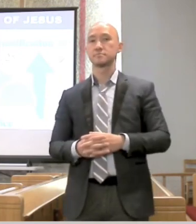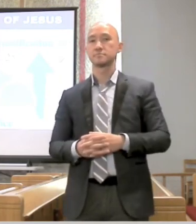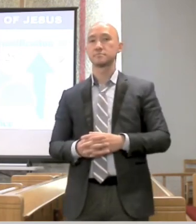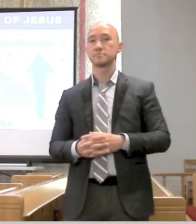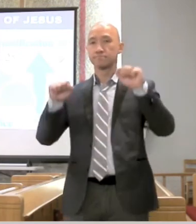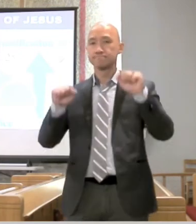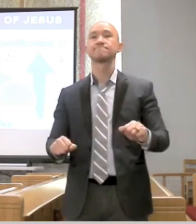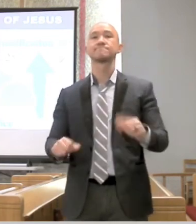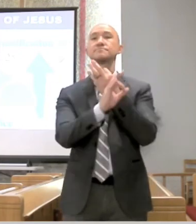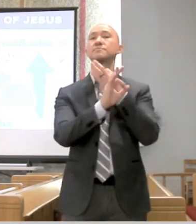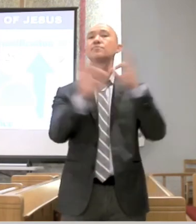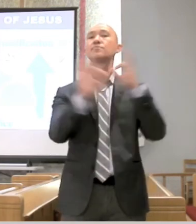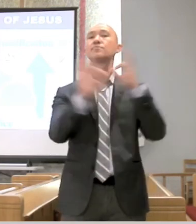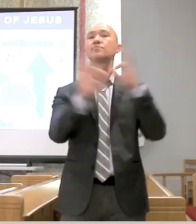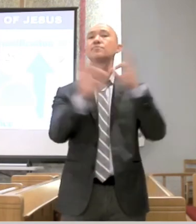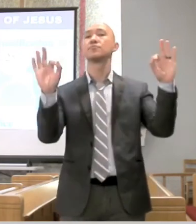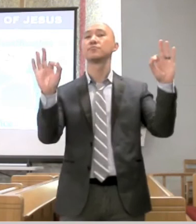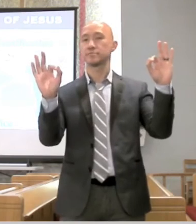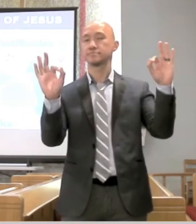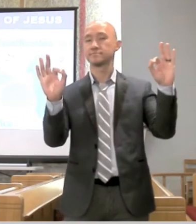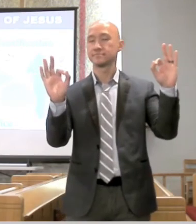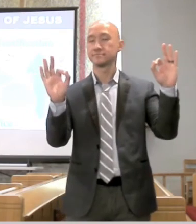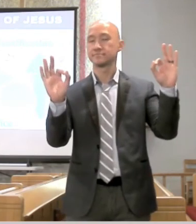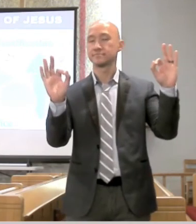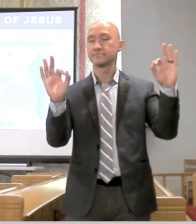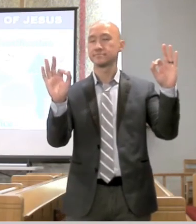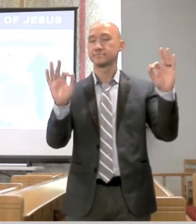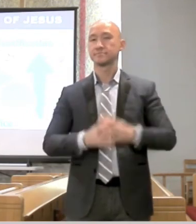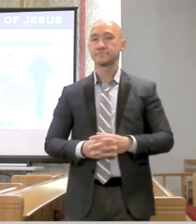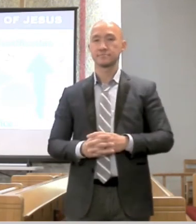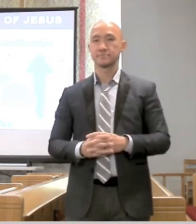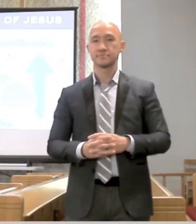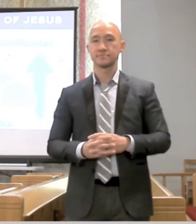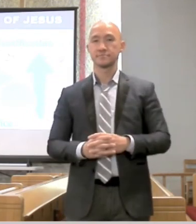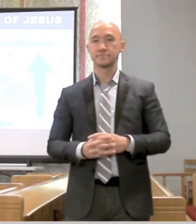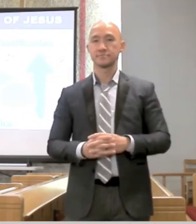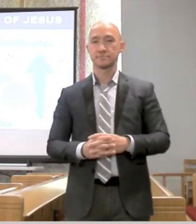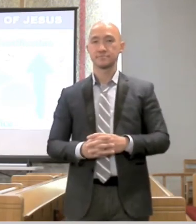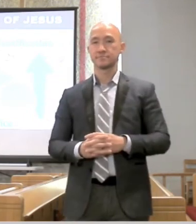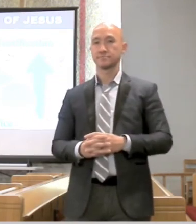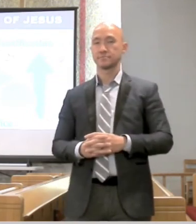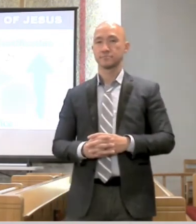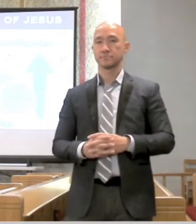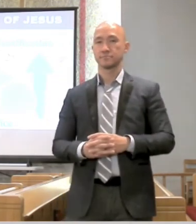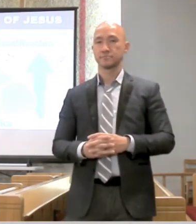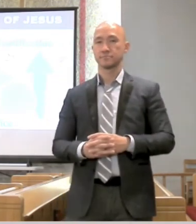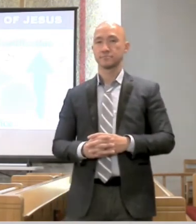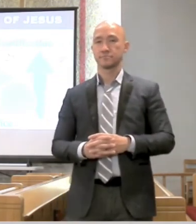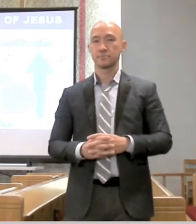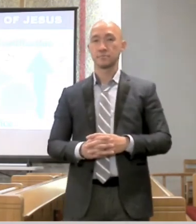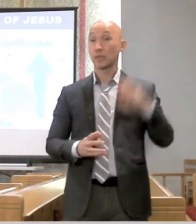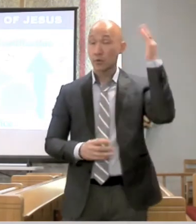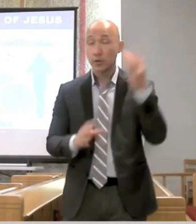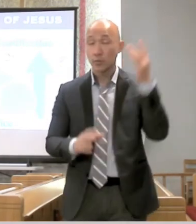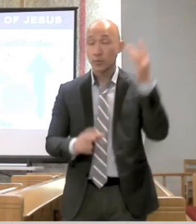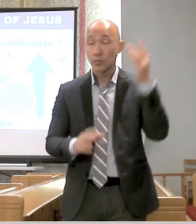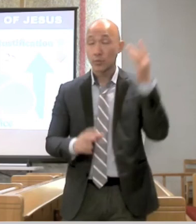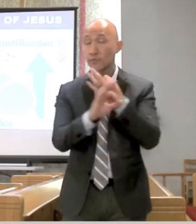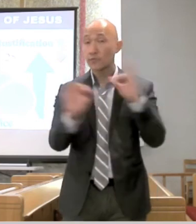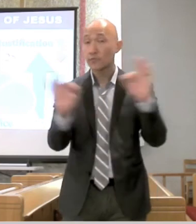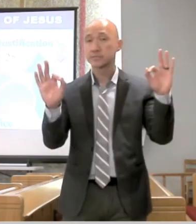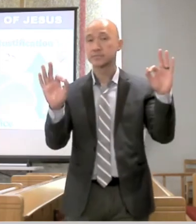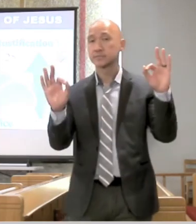free and forgiven. But we are so because we recognize how wicked we have been